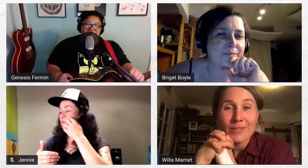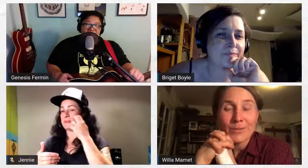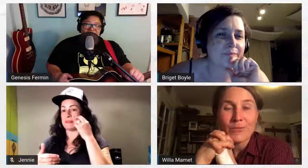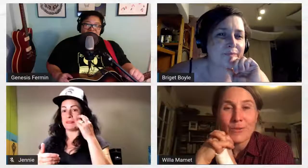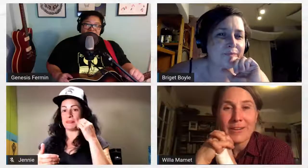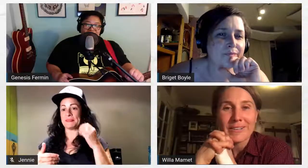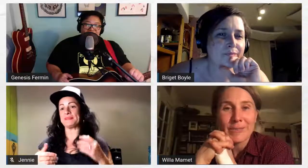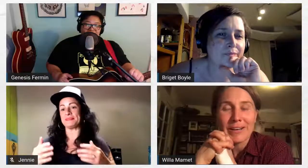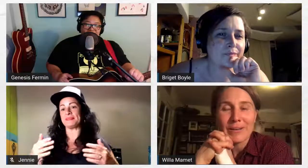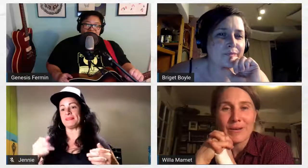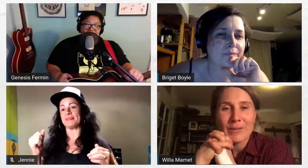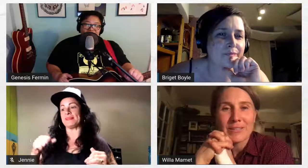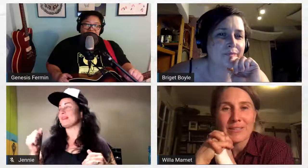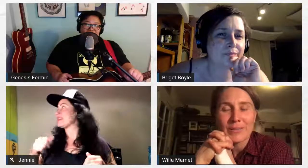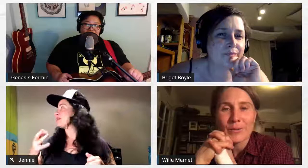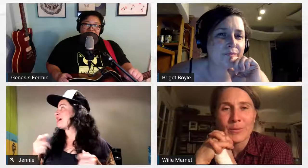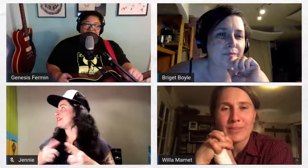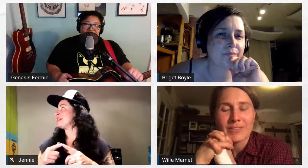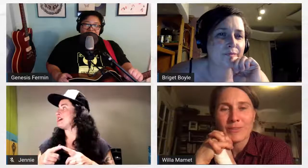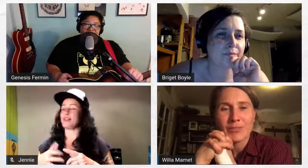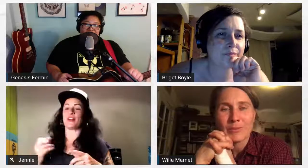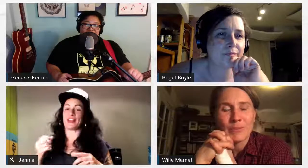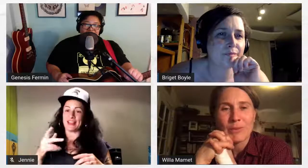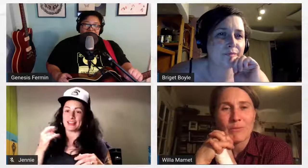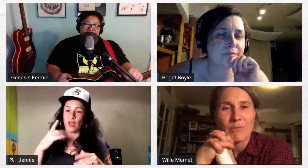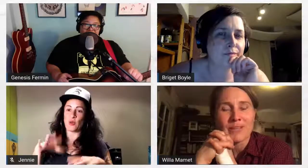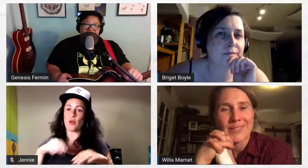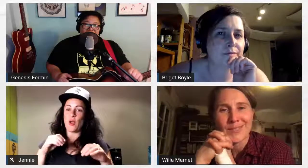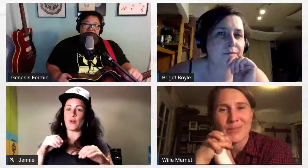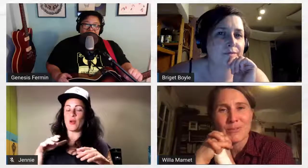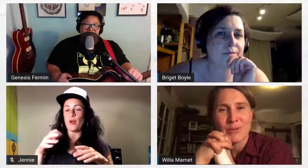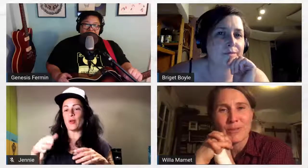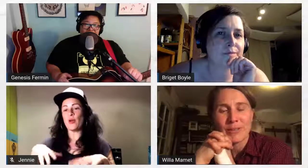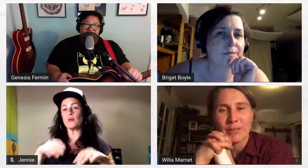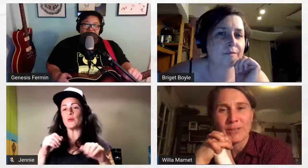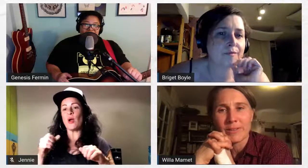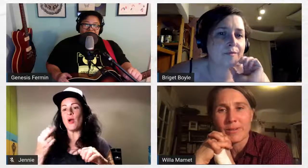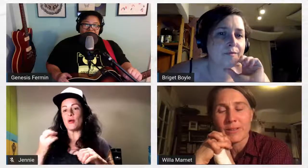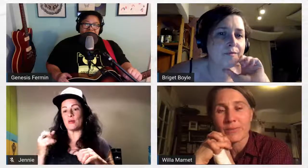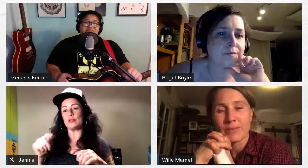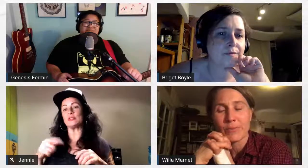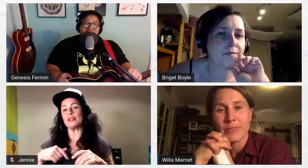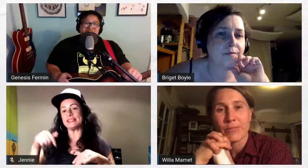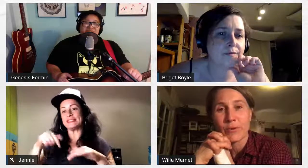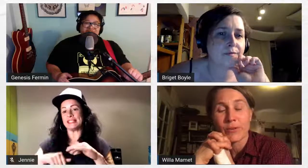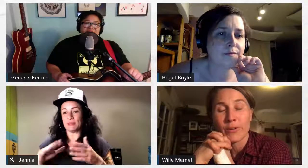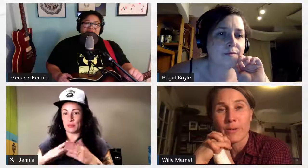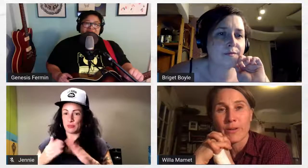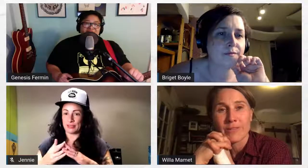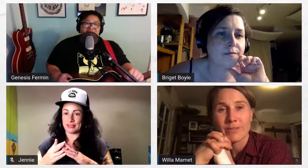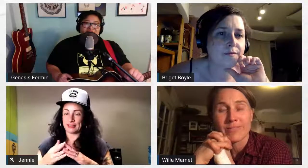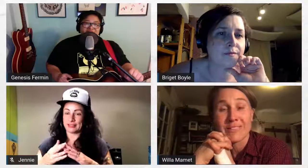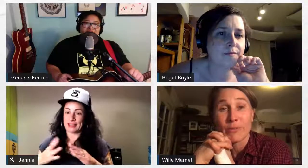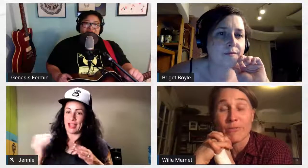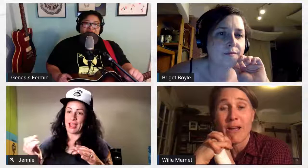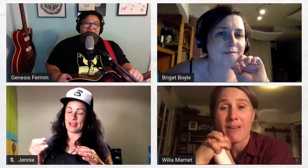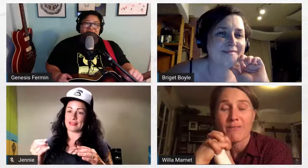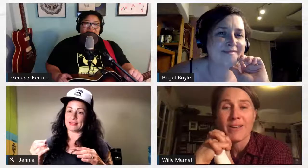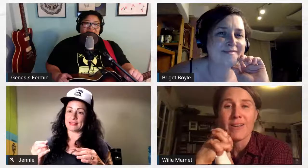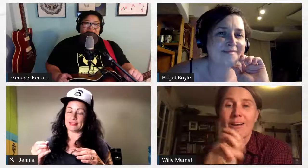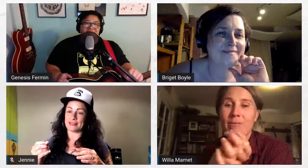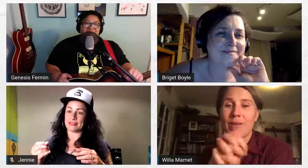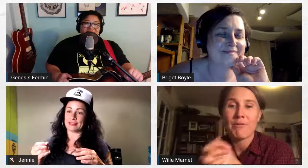Thank you so much for wanting to be our co-hosts in this. We want just to be woven in such deep community with you. We love you. We support you. We want to see you